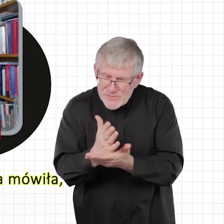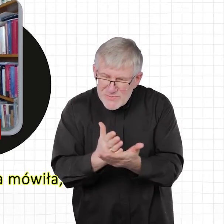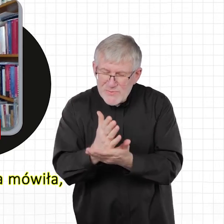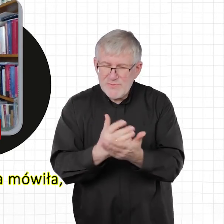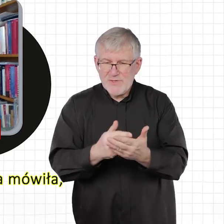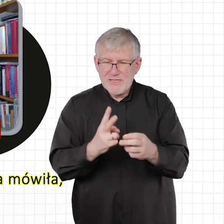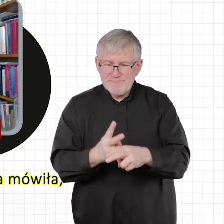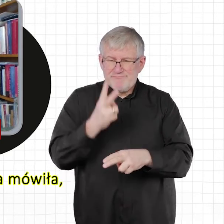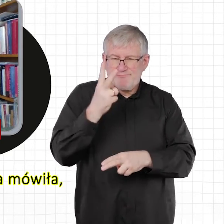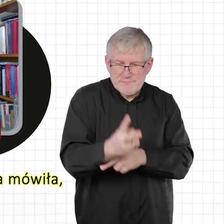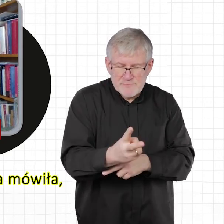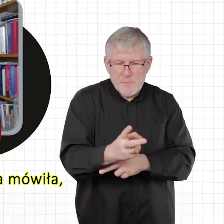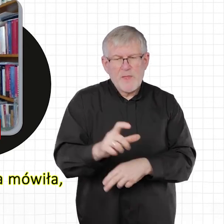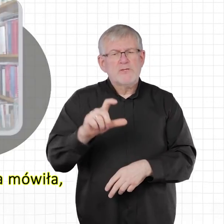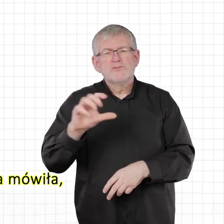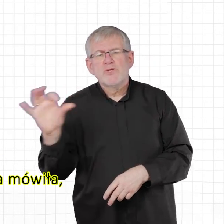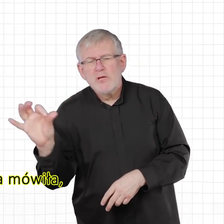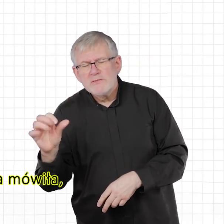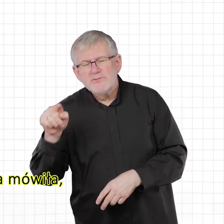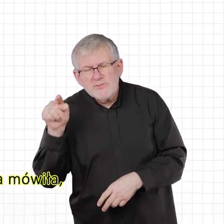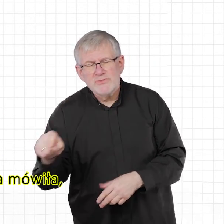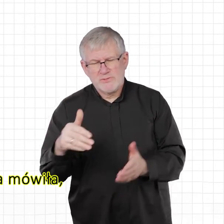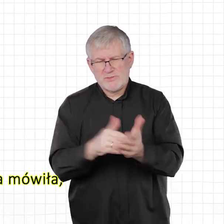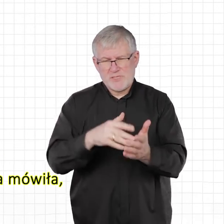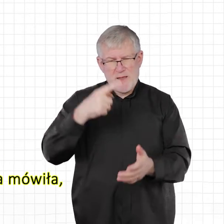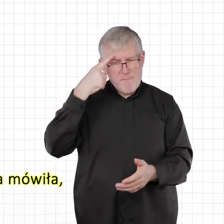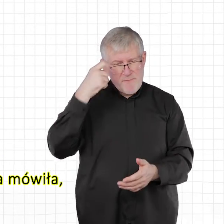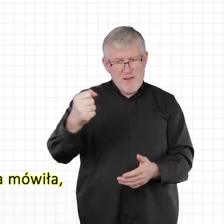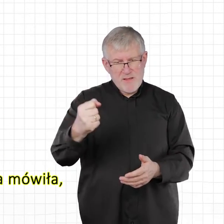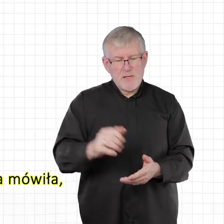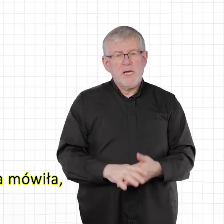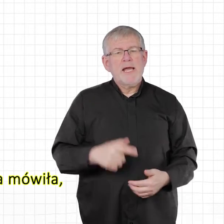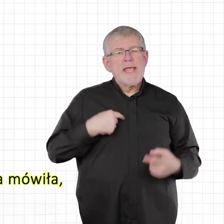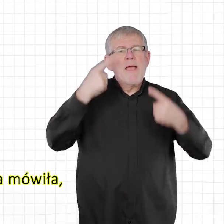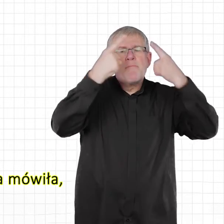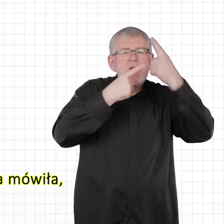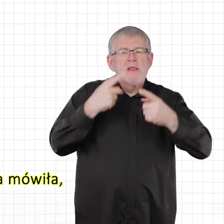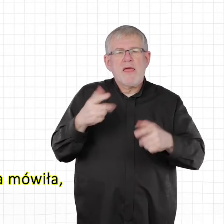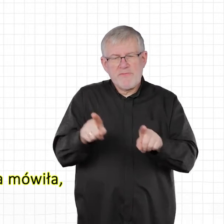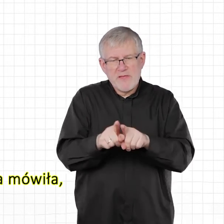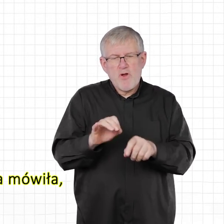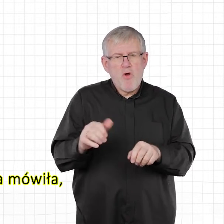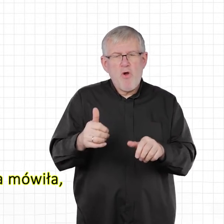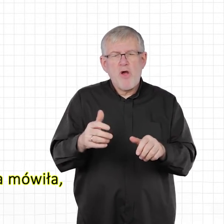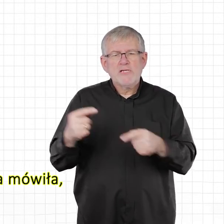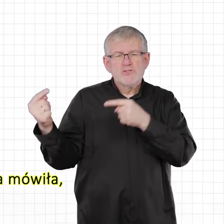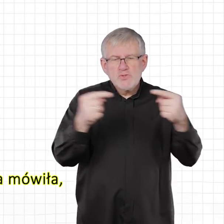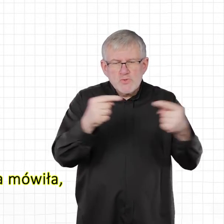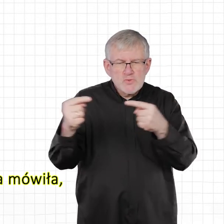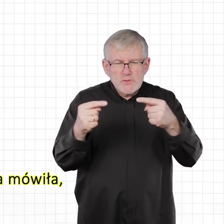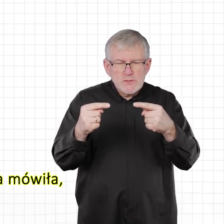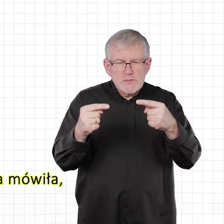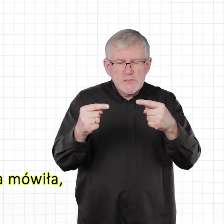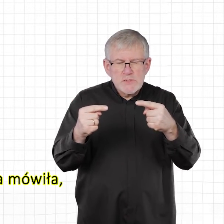also with continuous discussion, what Kolla mentioned before about gender mainstreaming, meaning